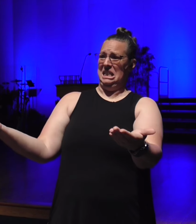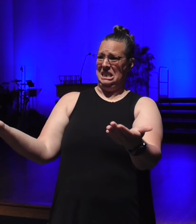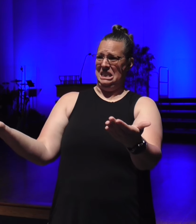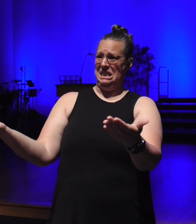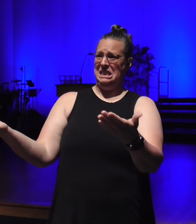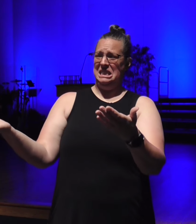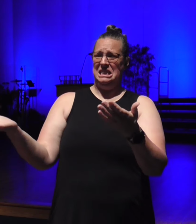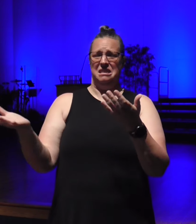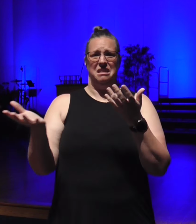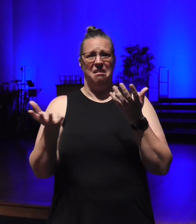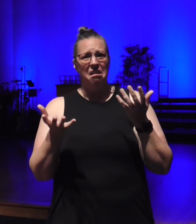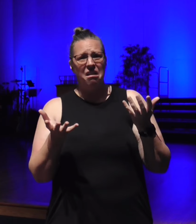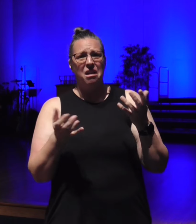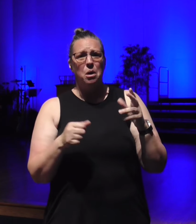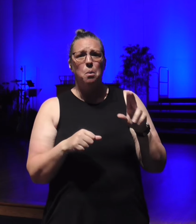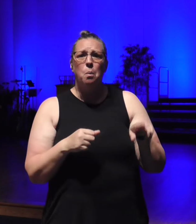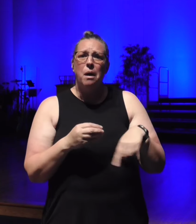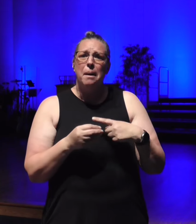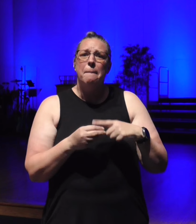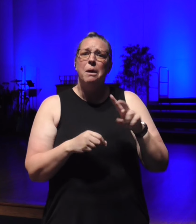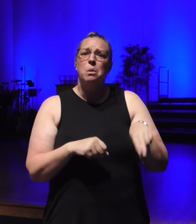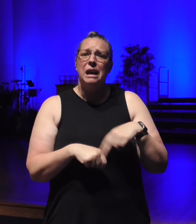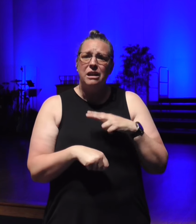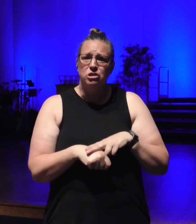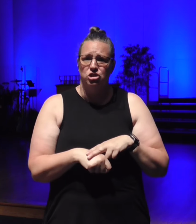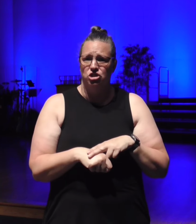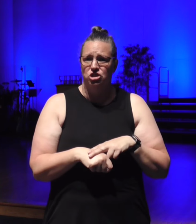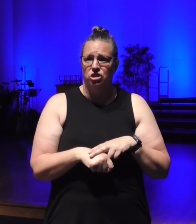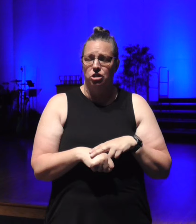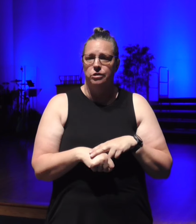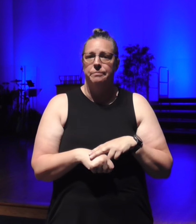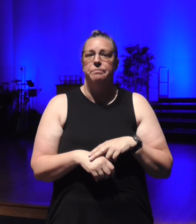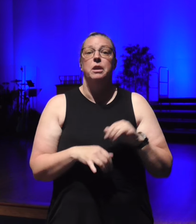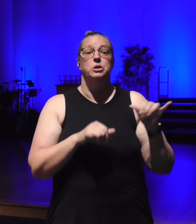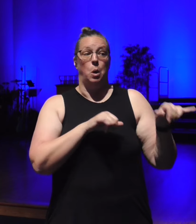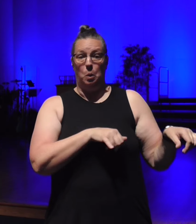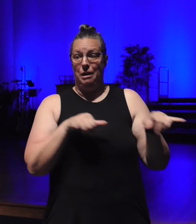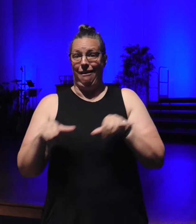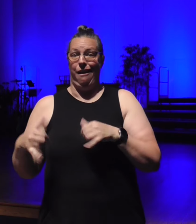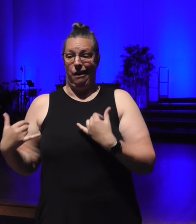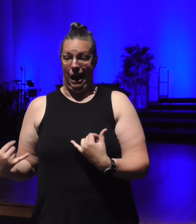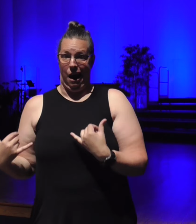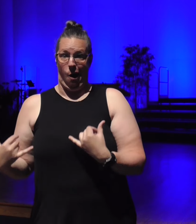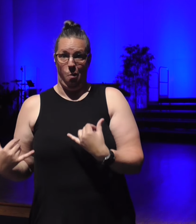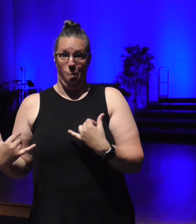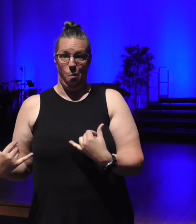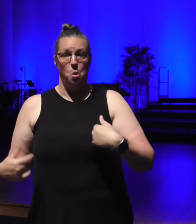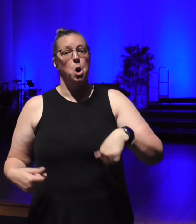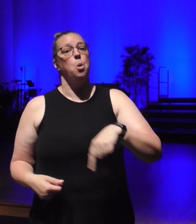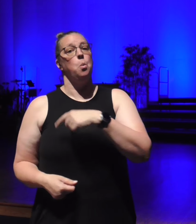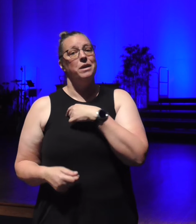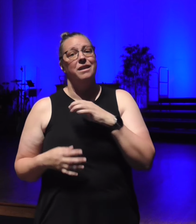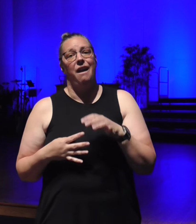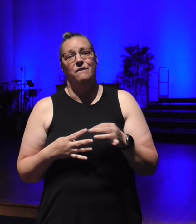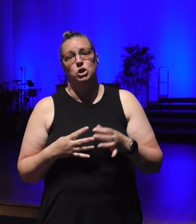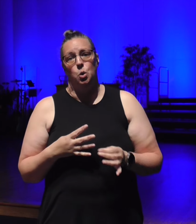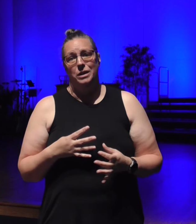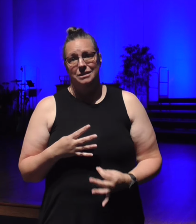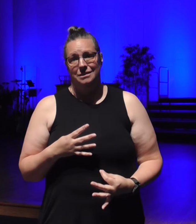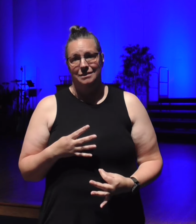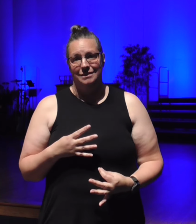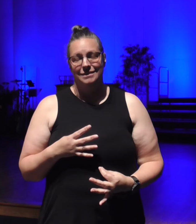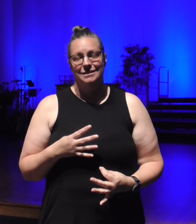his beloved natural world. And like Thoreau, though, we all have a choice.